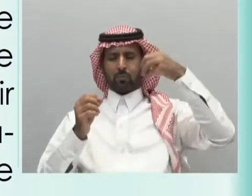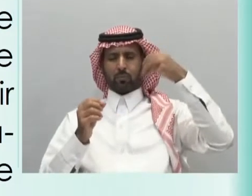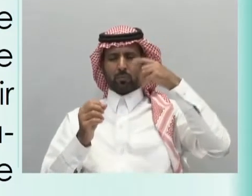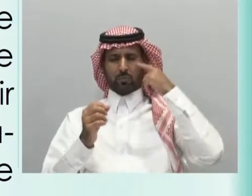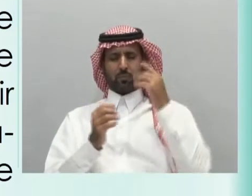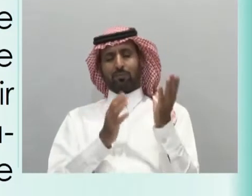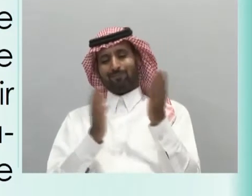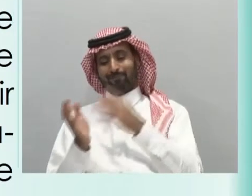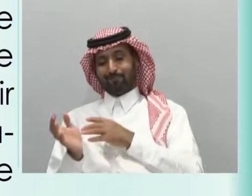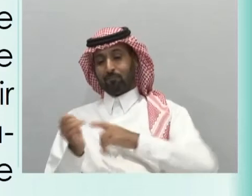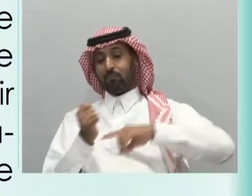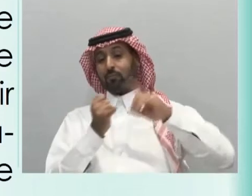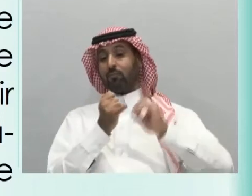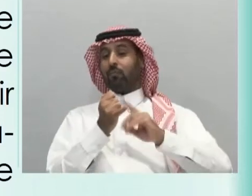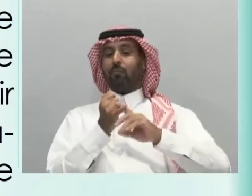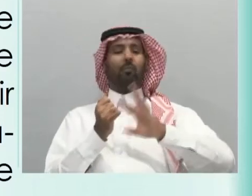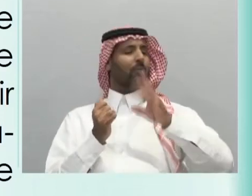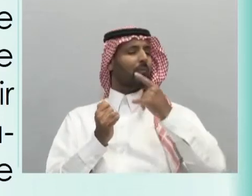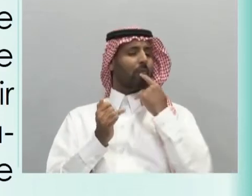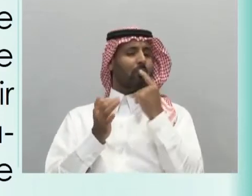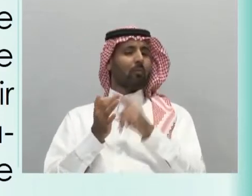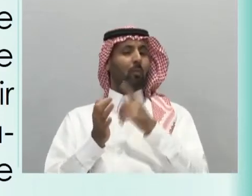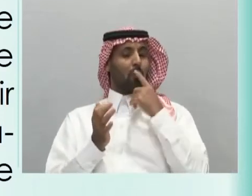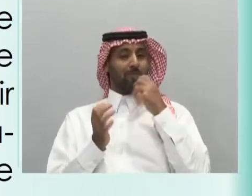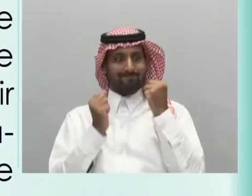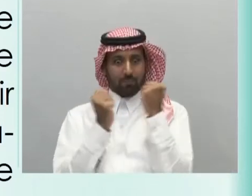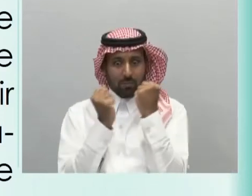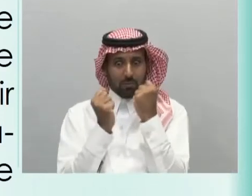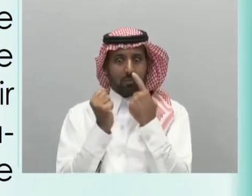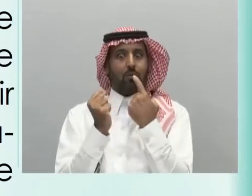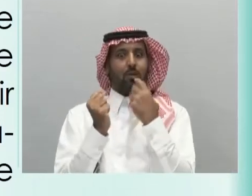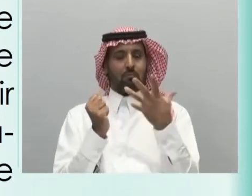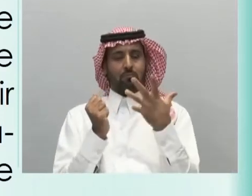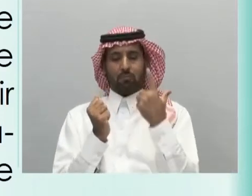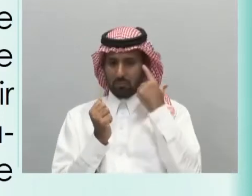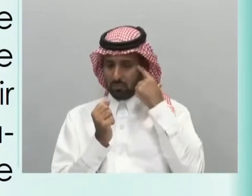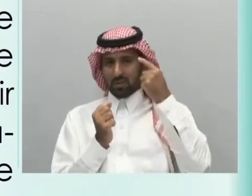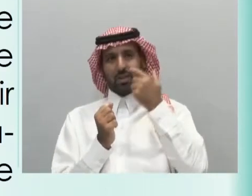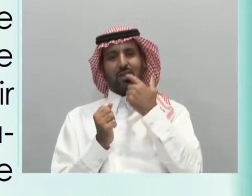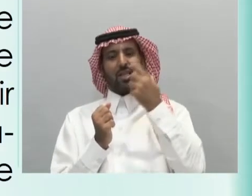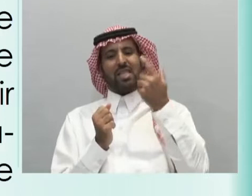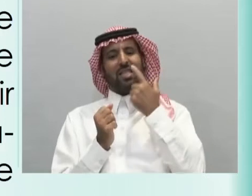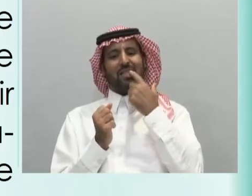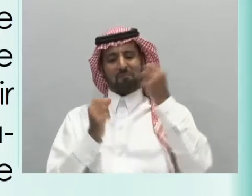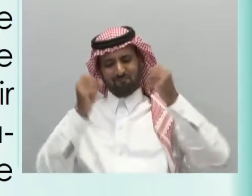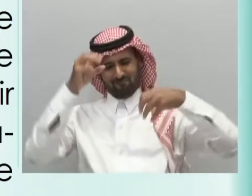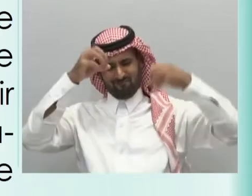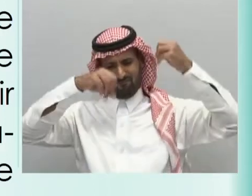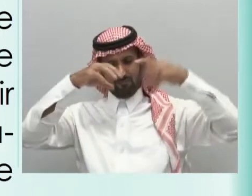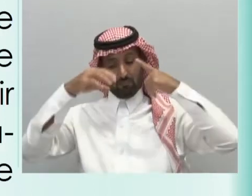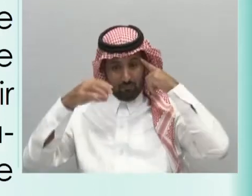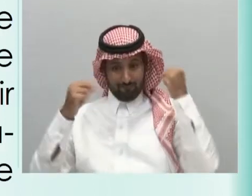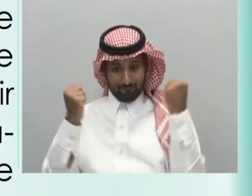igloos. What about igloos here? Do you like to stay here? It is very cold, it is chilly, and I